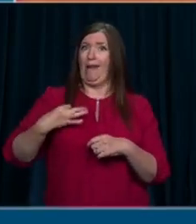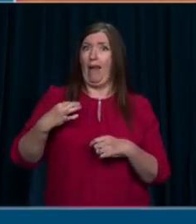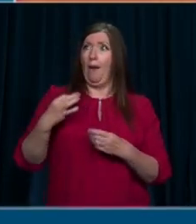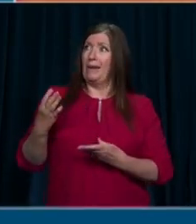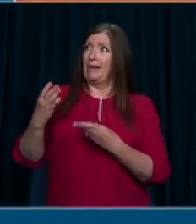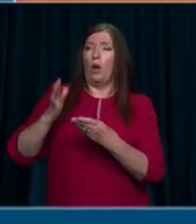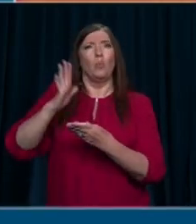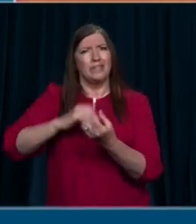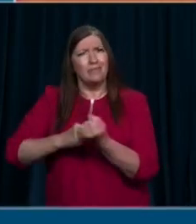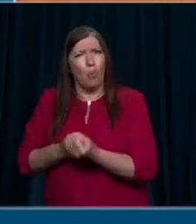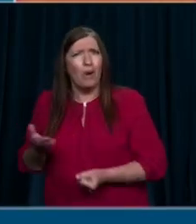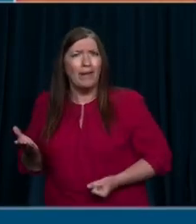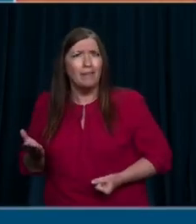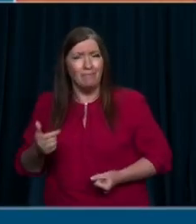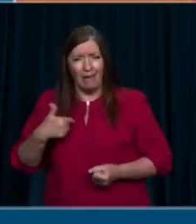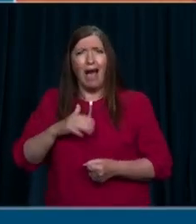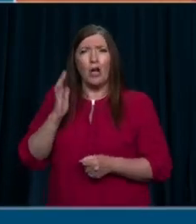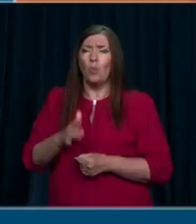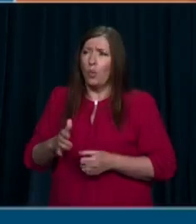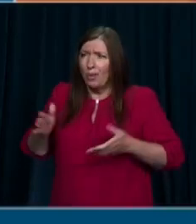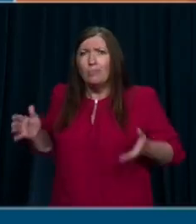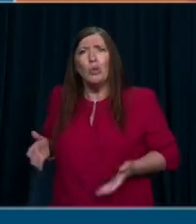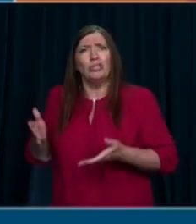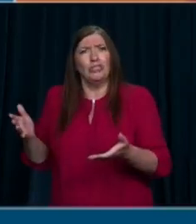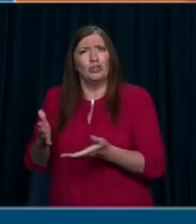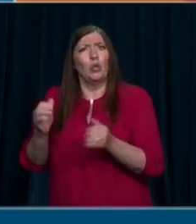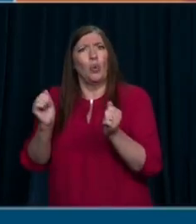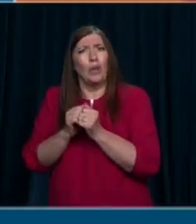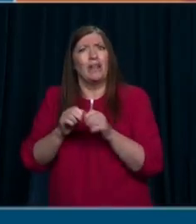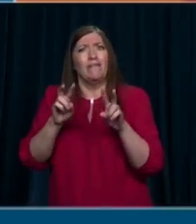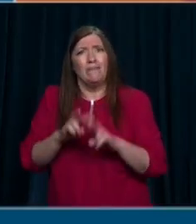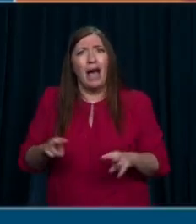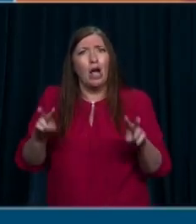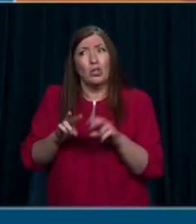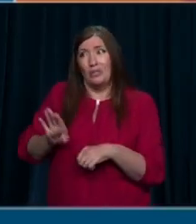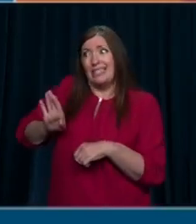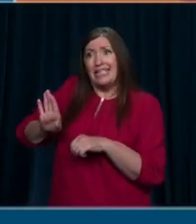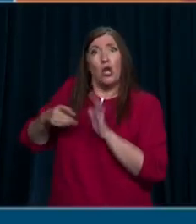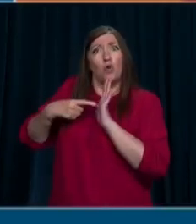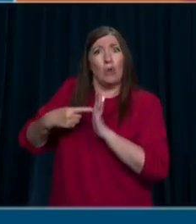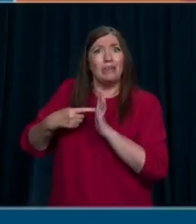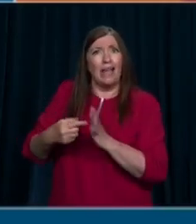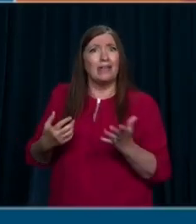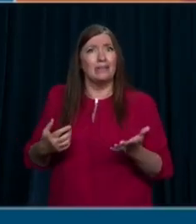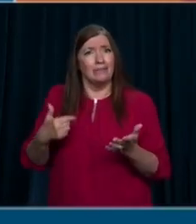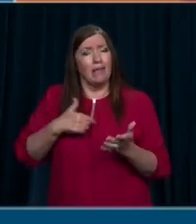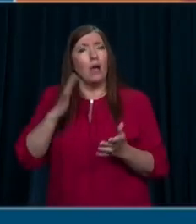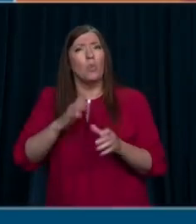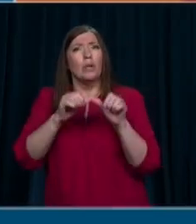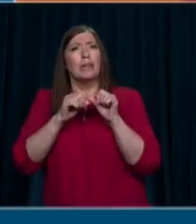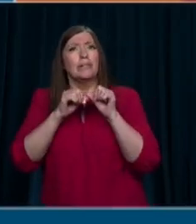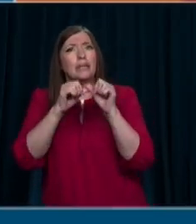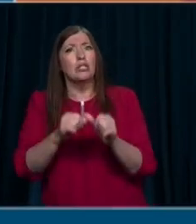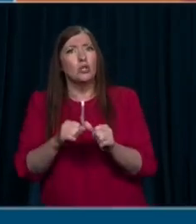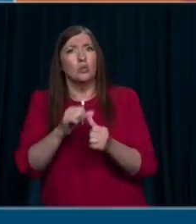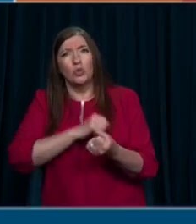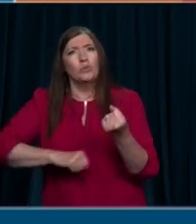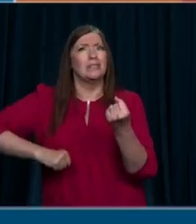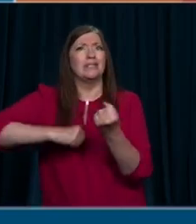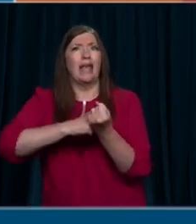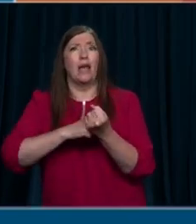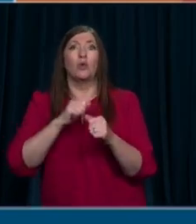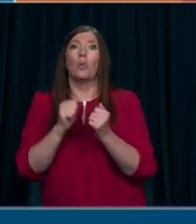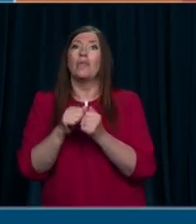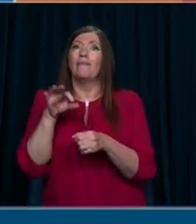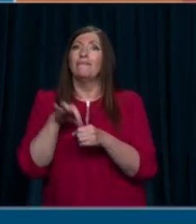be supporting him. I will be pushing forward with the values that he represents, and I will continue to stand with the voters in